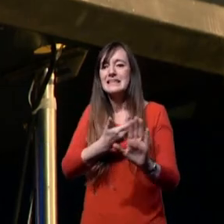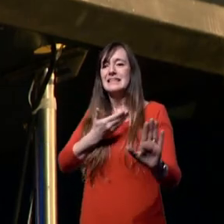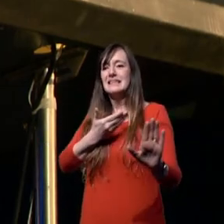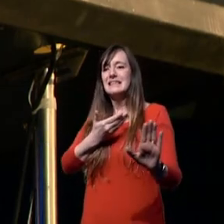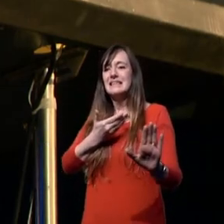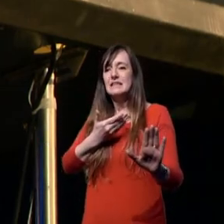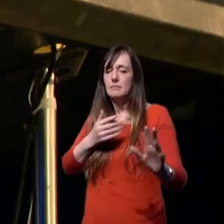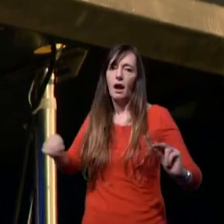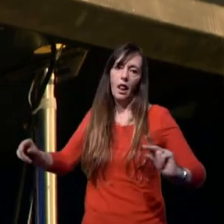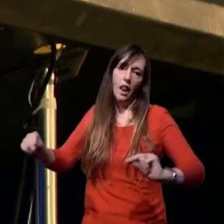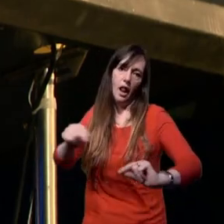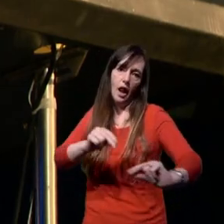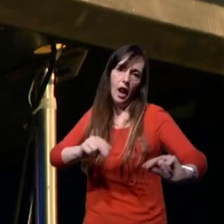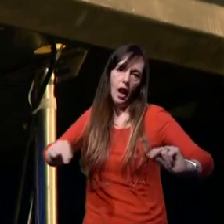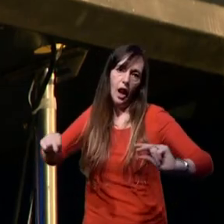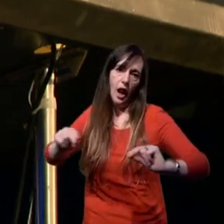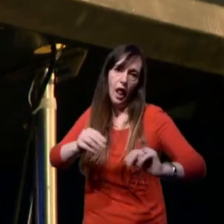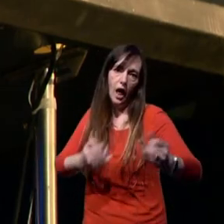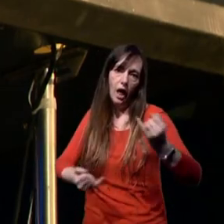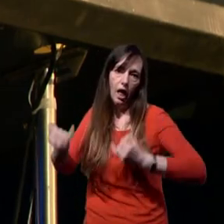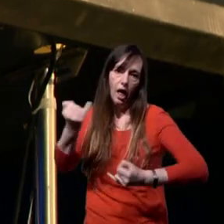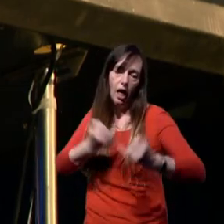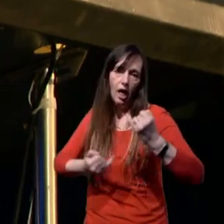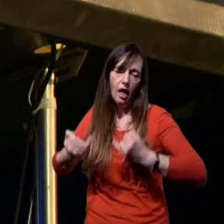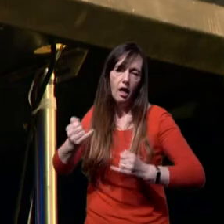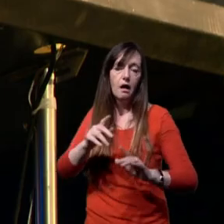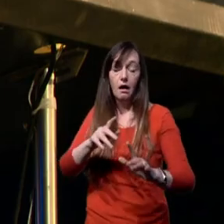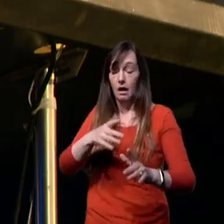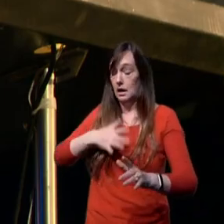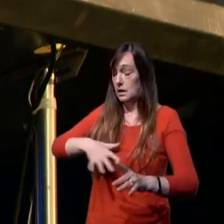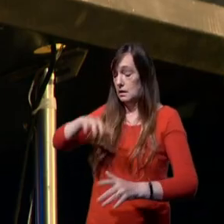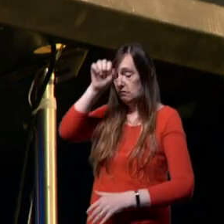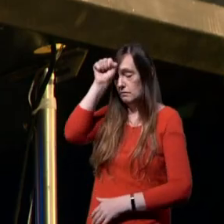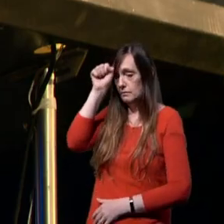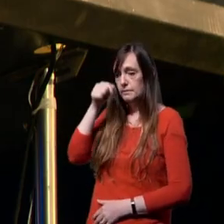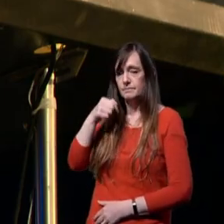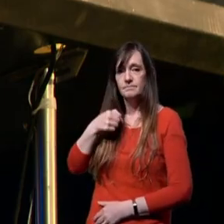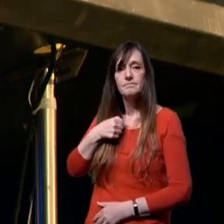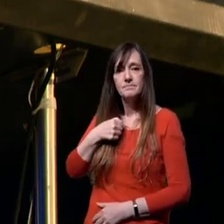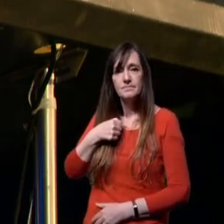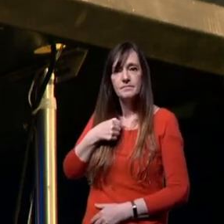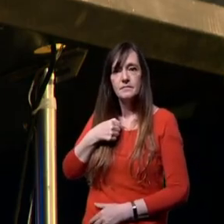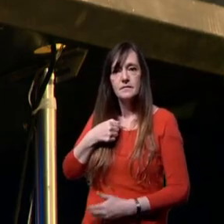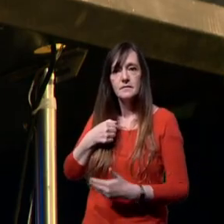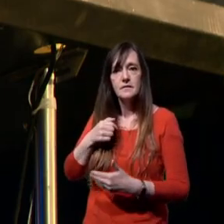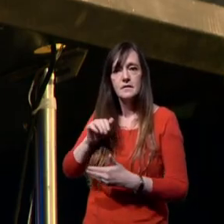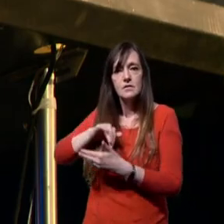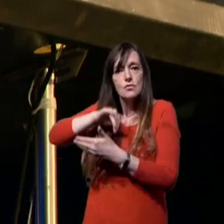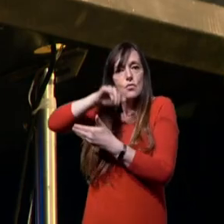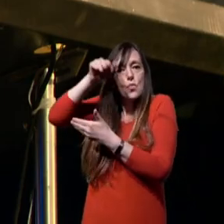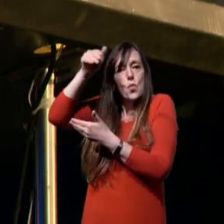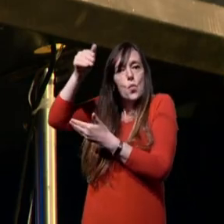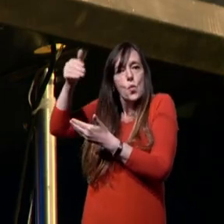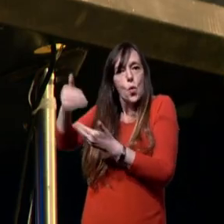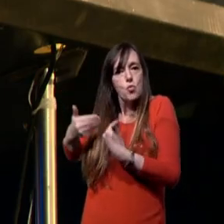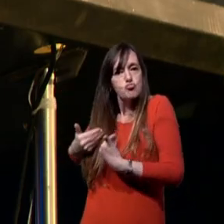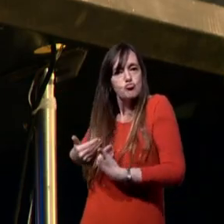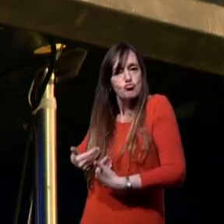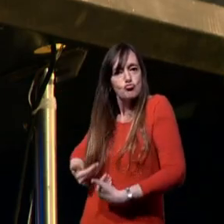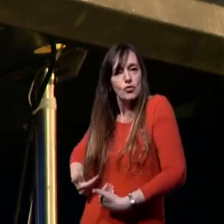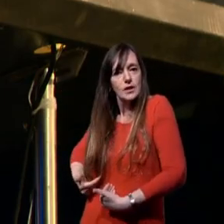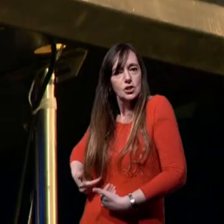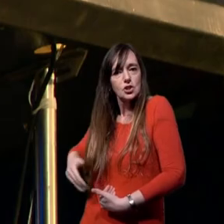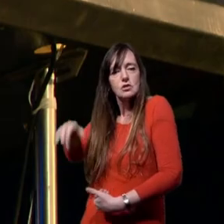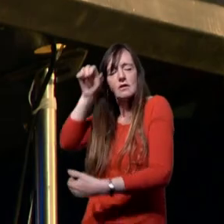of this stuff going on. And I needed to remember, I'm rich. I'm